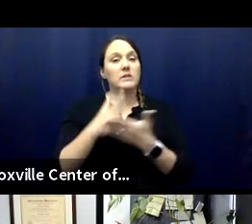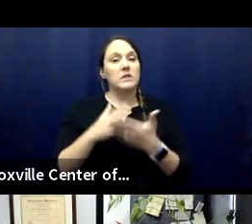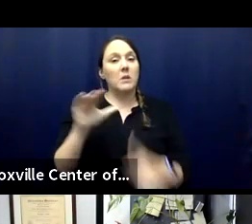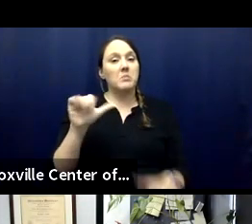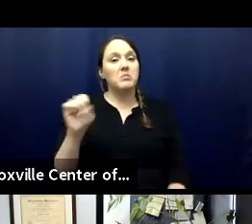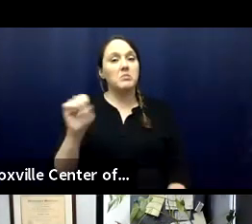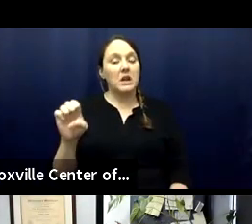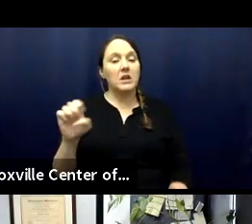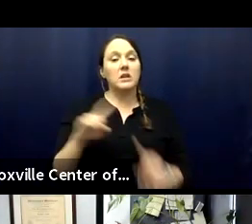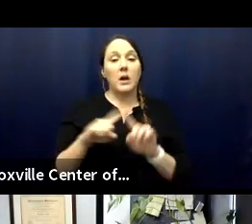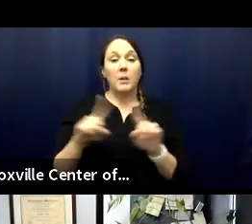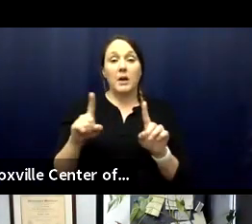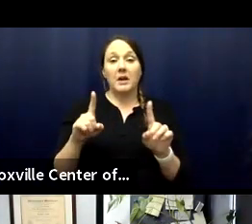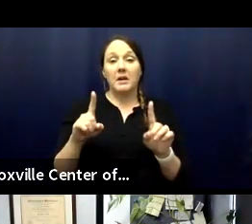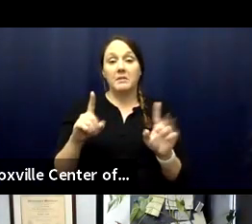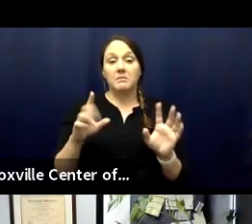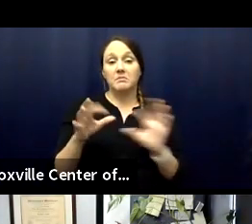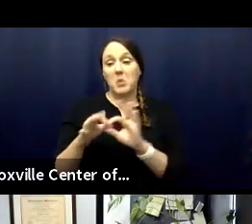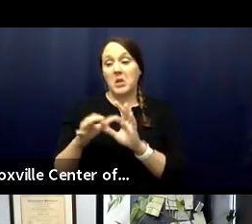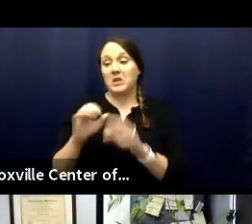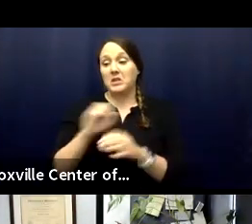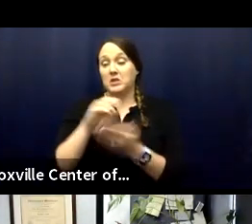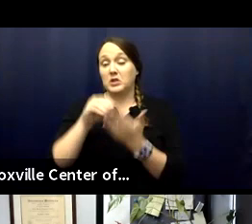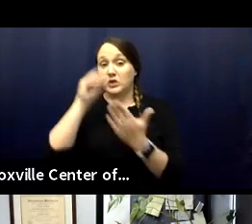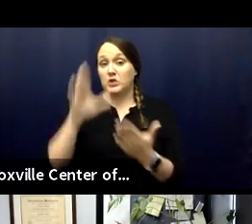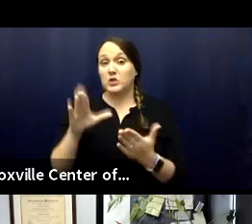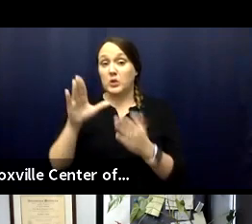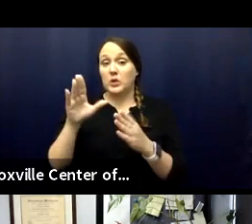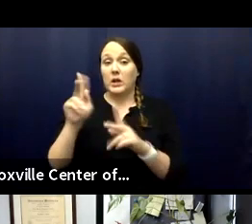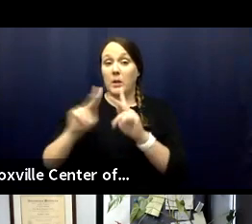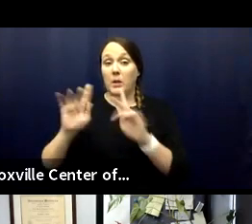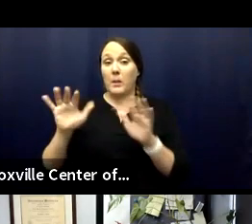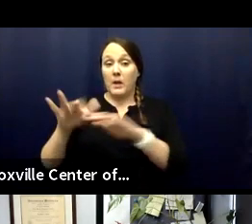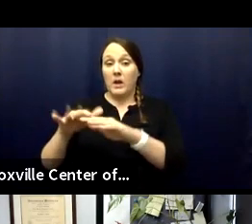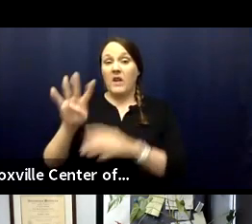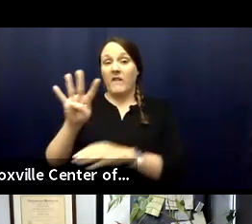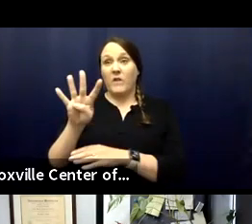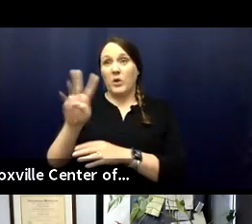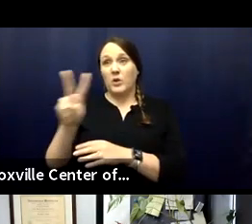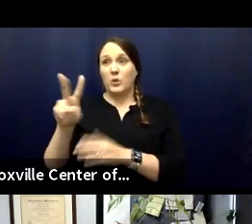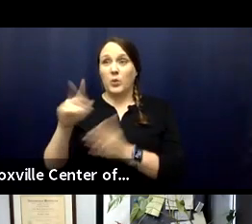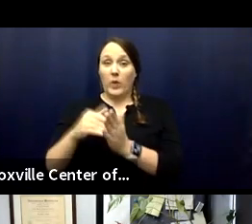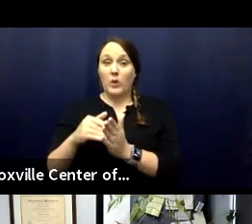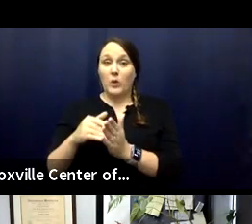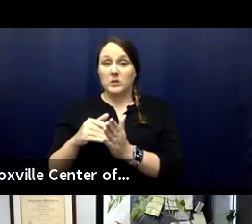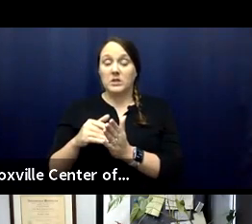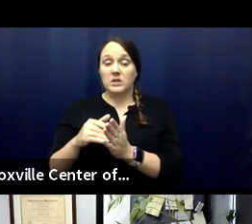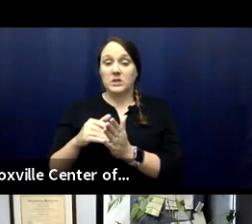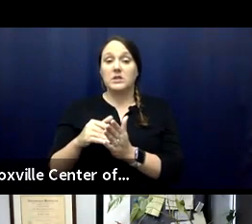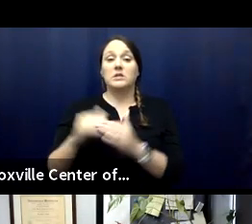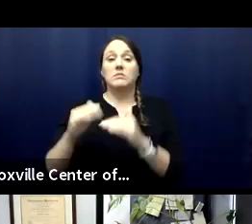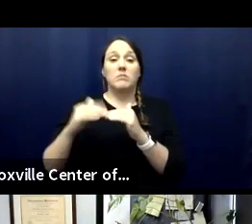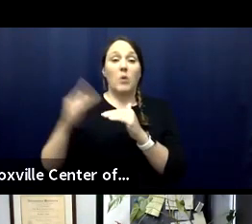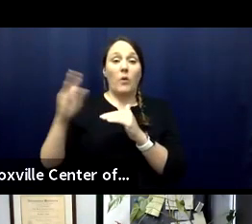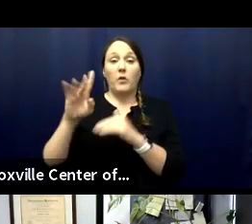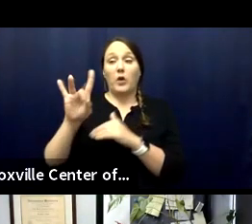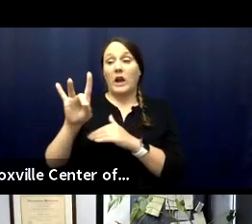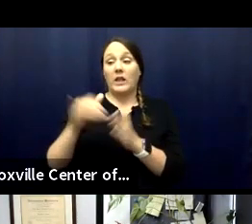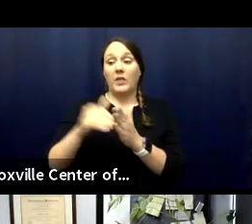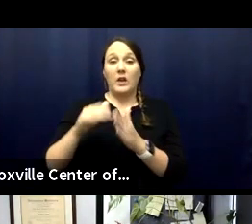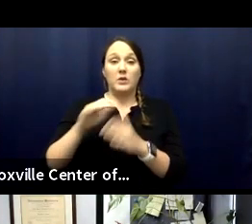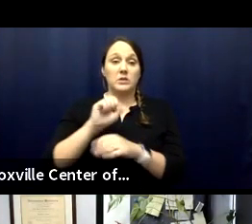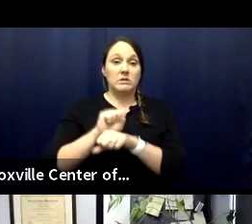but in relation to our student population, which is about 42,000 and over 8,000